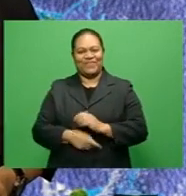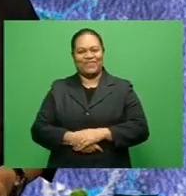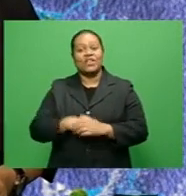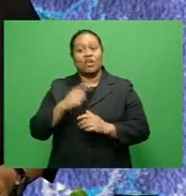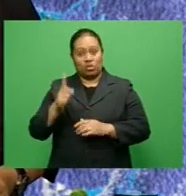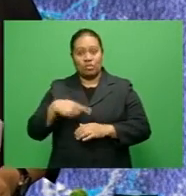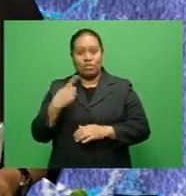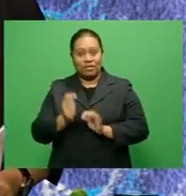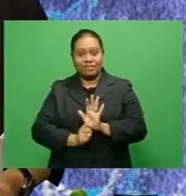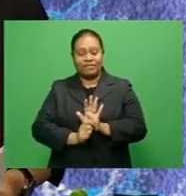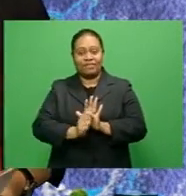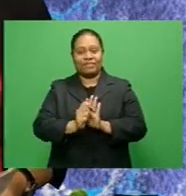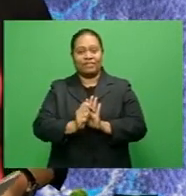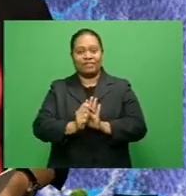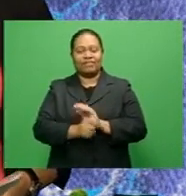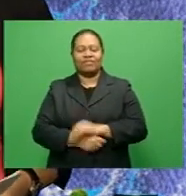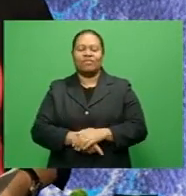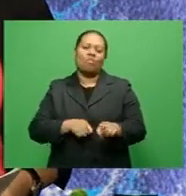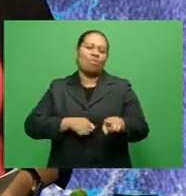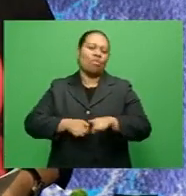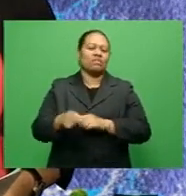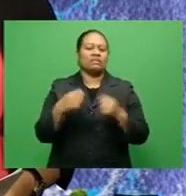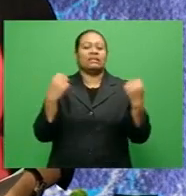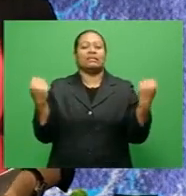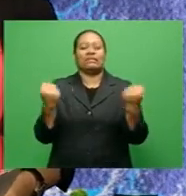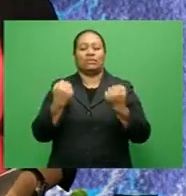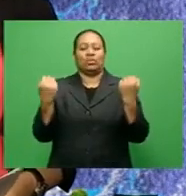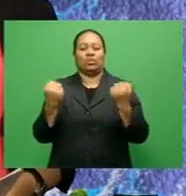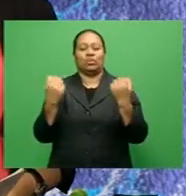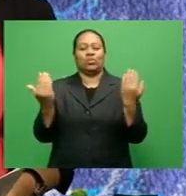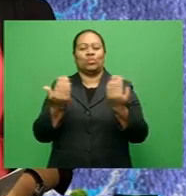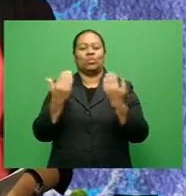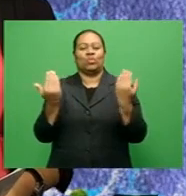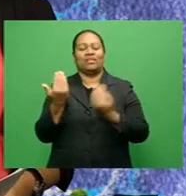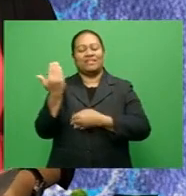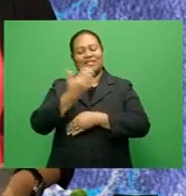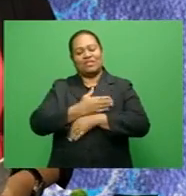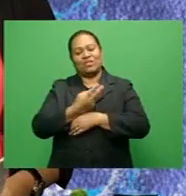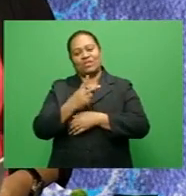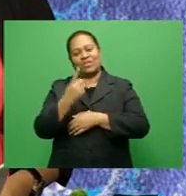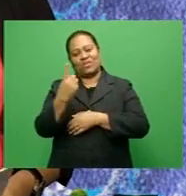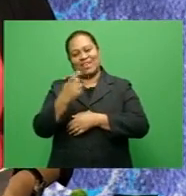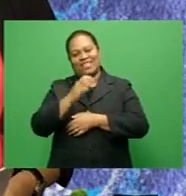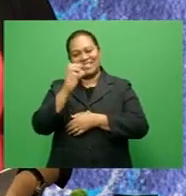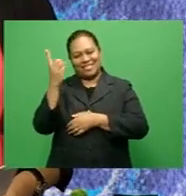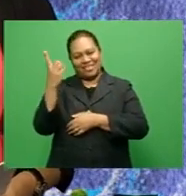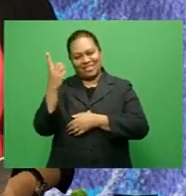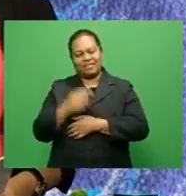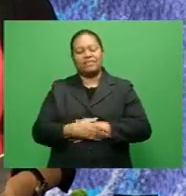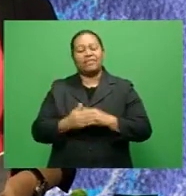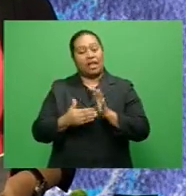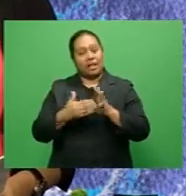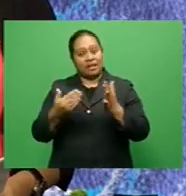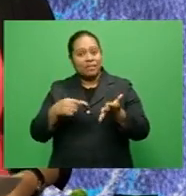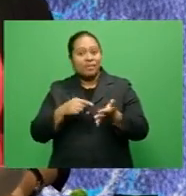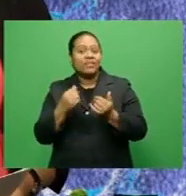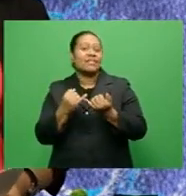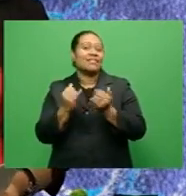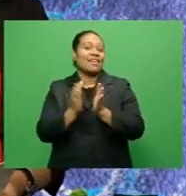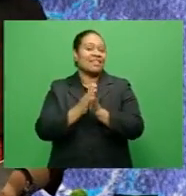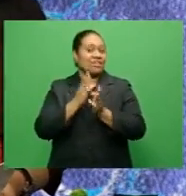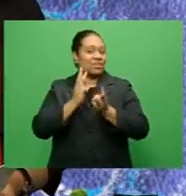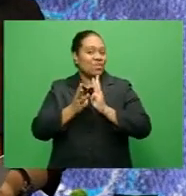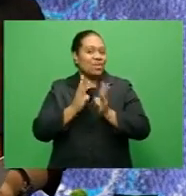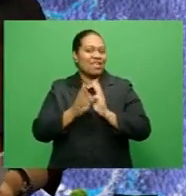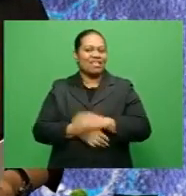temps, majority centers will have cool nights at 21 degrees. And looking further on to Sunday,